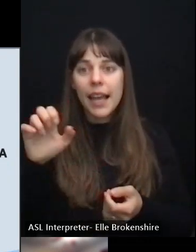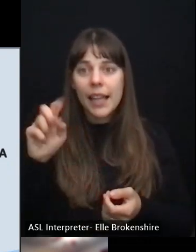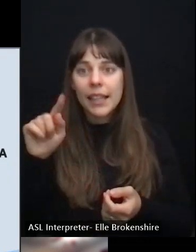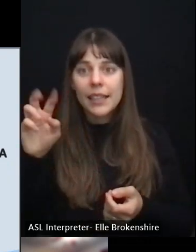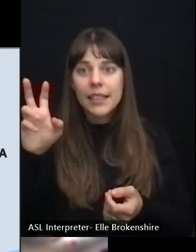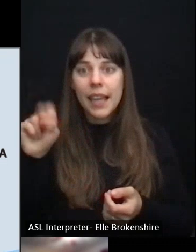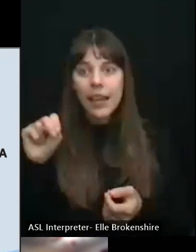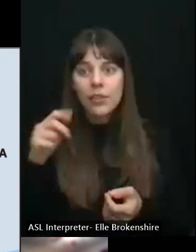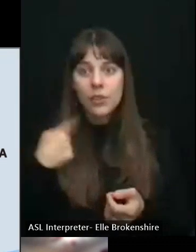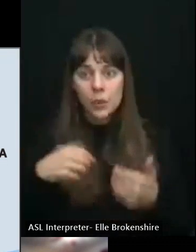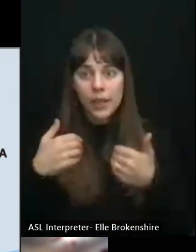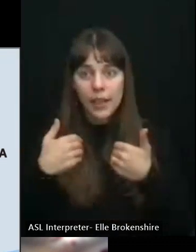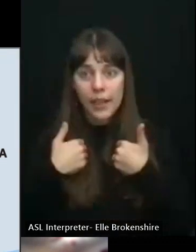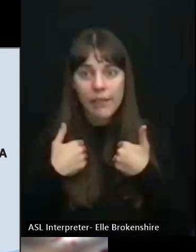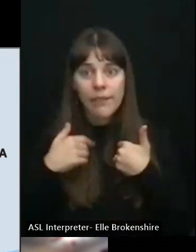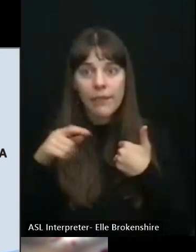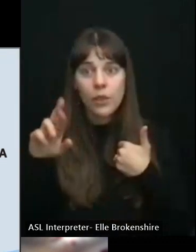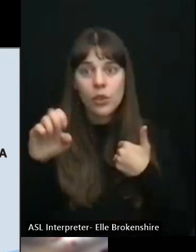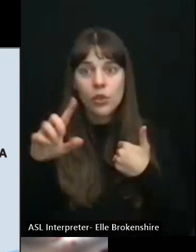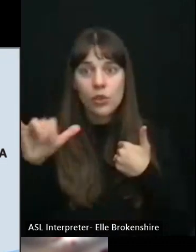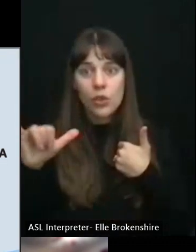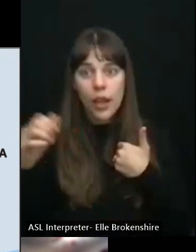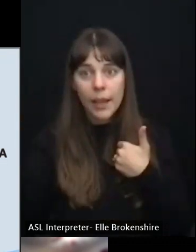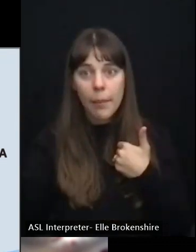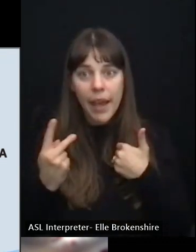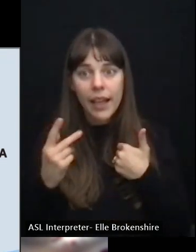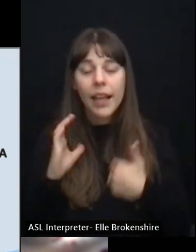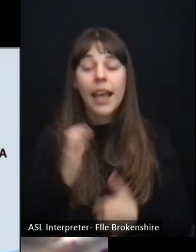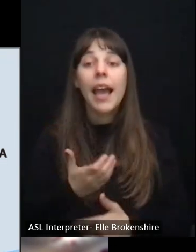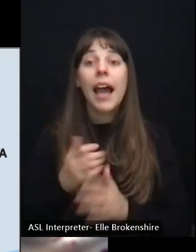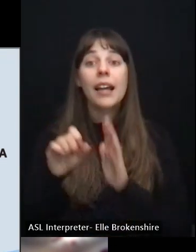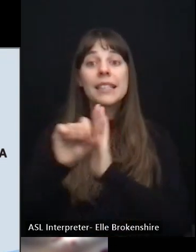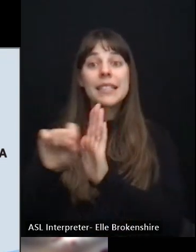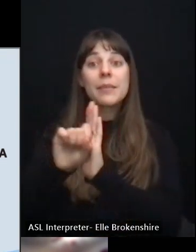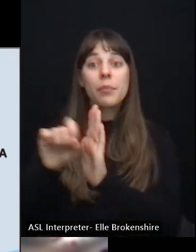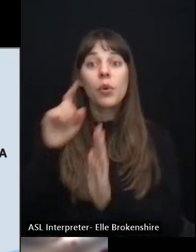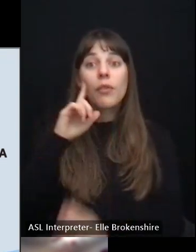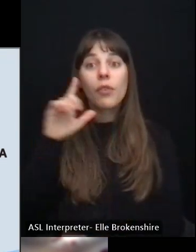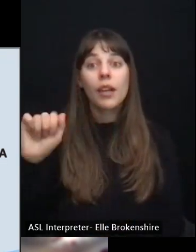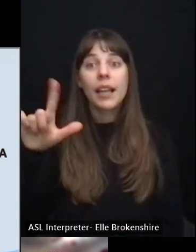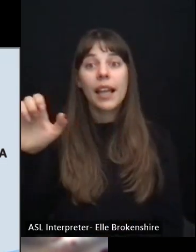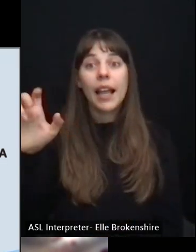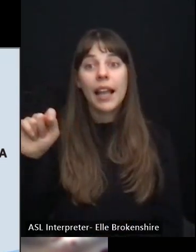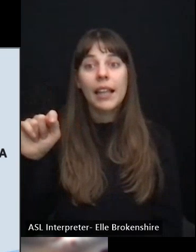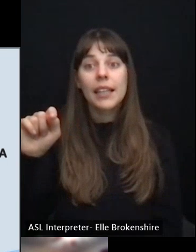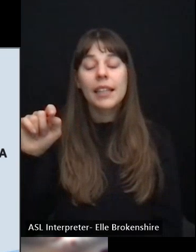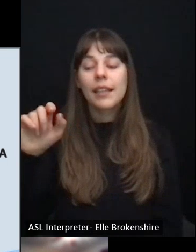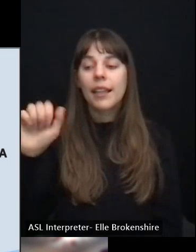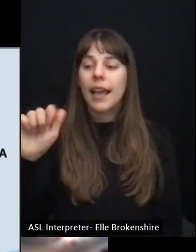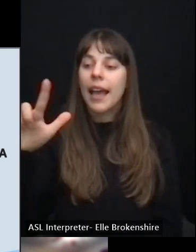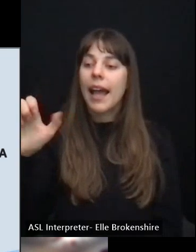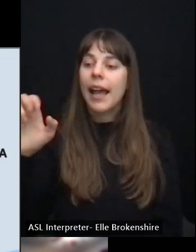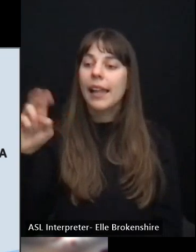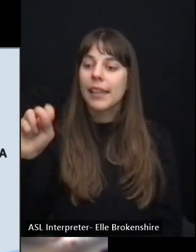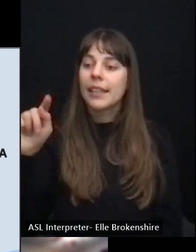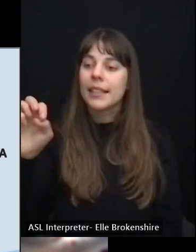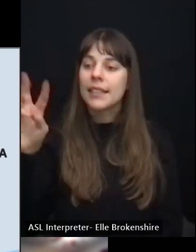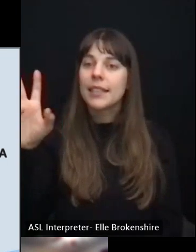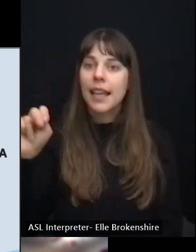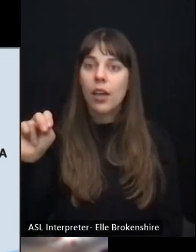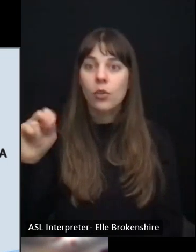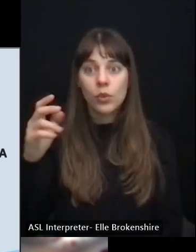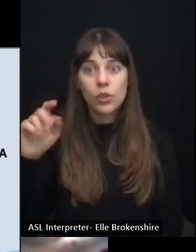have our trolley back? You know, our symbol for Allentown for many years was the trolley. We had the first electric trolley, so we love